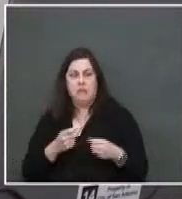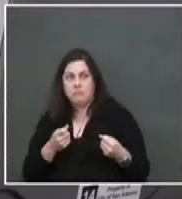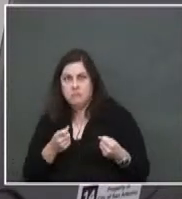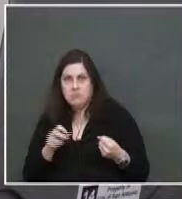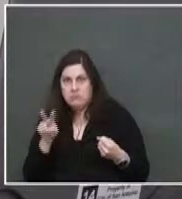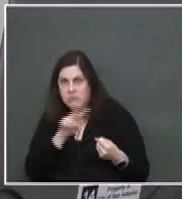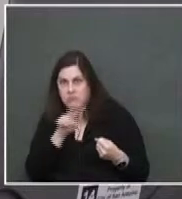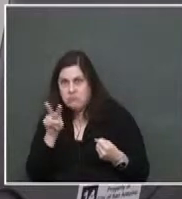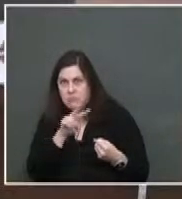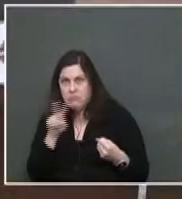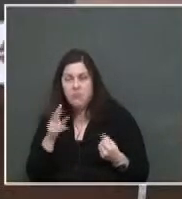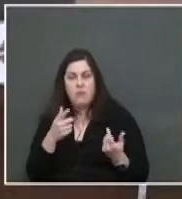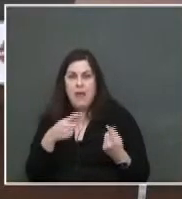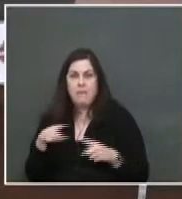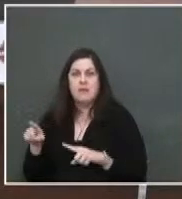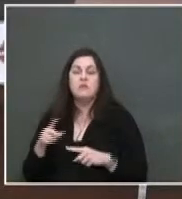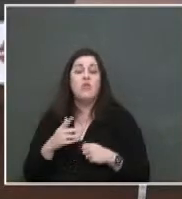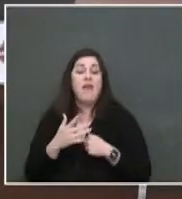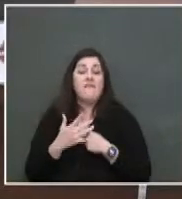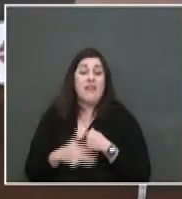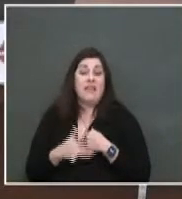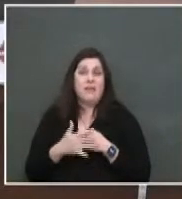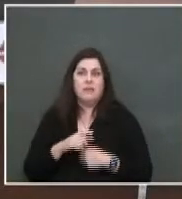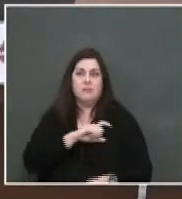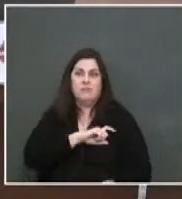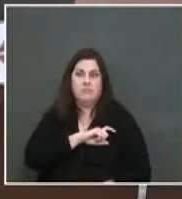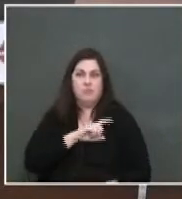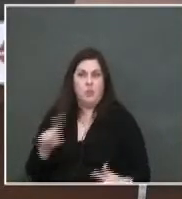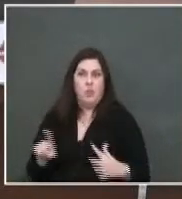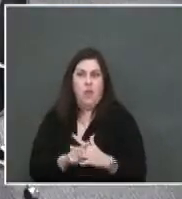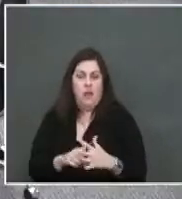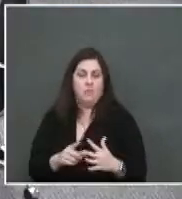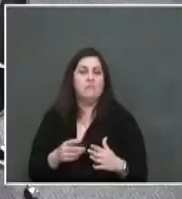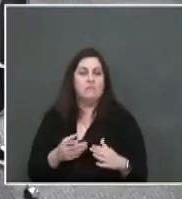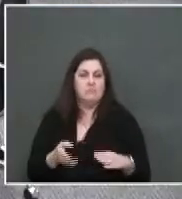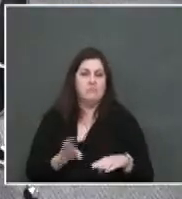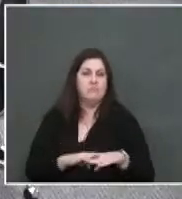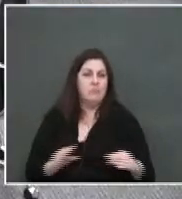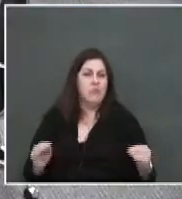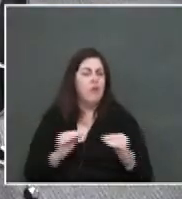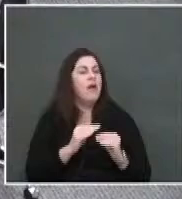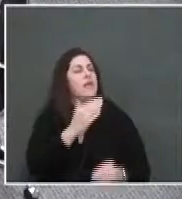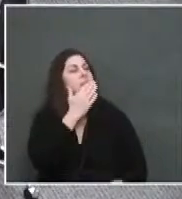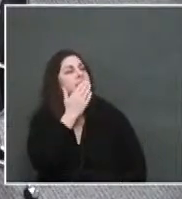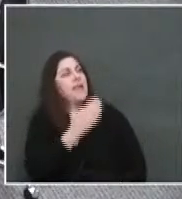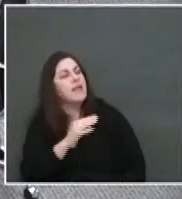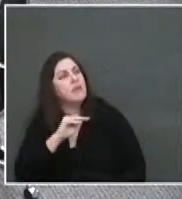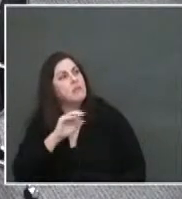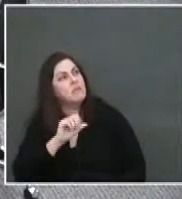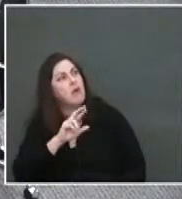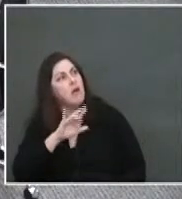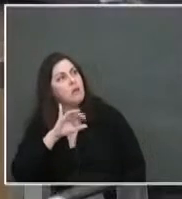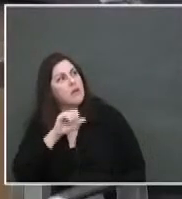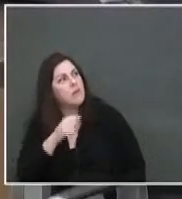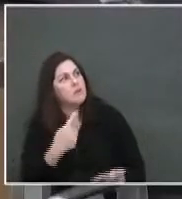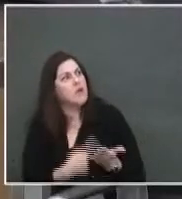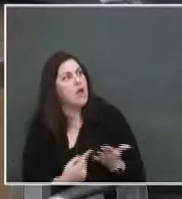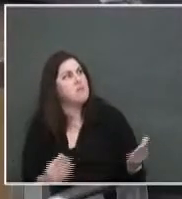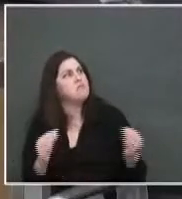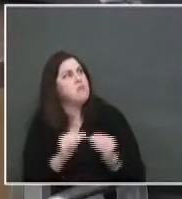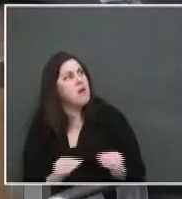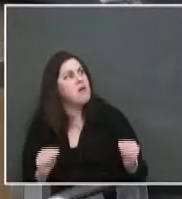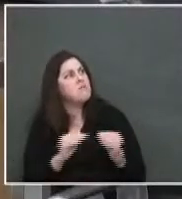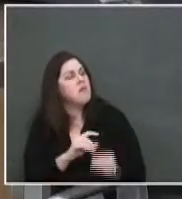officers. Their availability has increased. Absolutely, and thank you for that, Maria, and that's what we've been talking about for 2 years, right? More officers